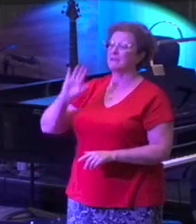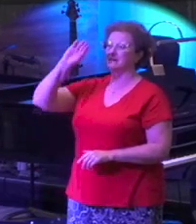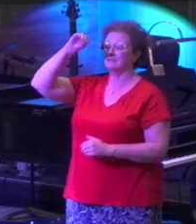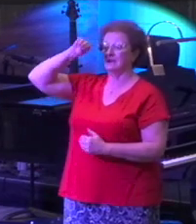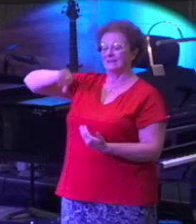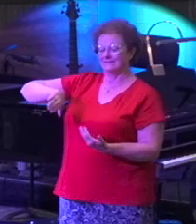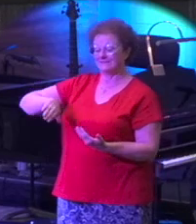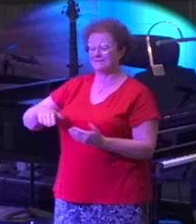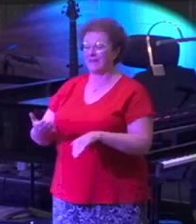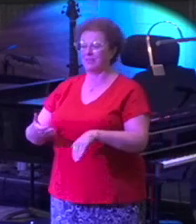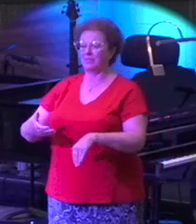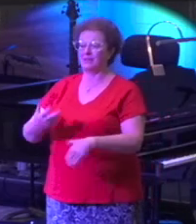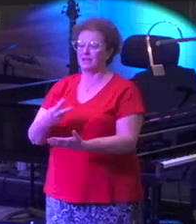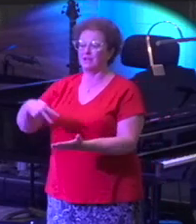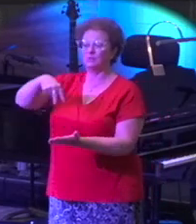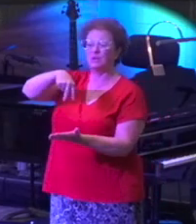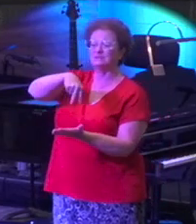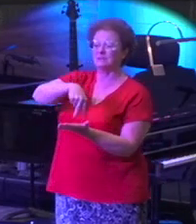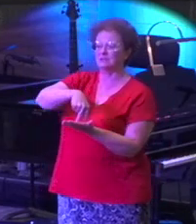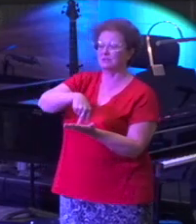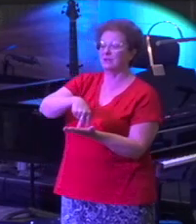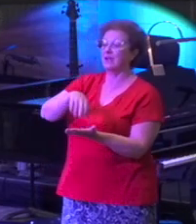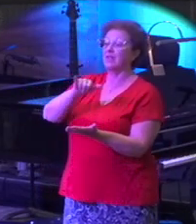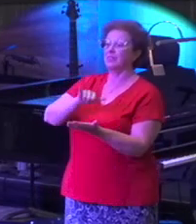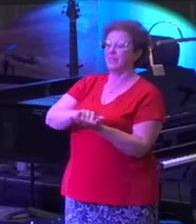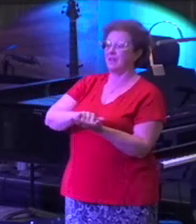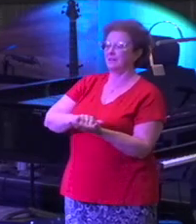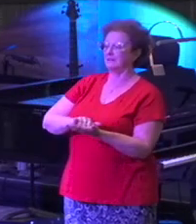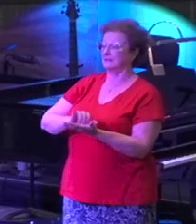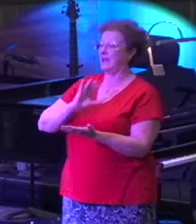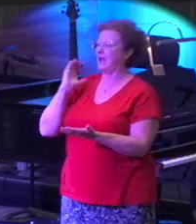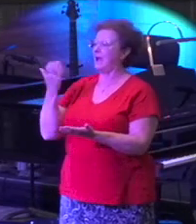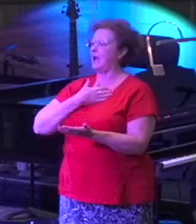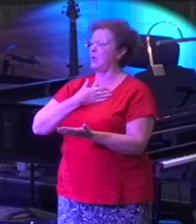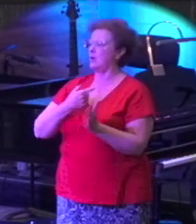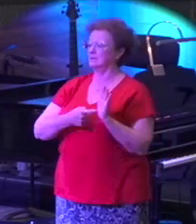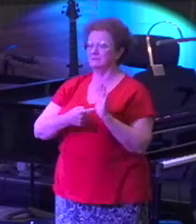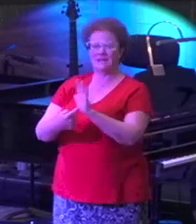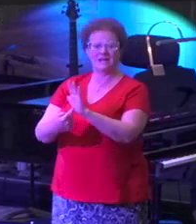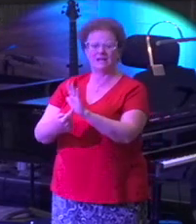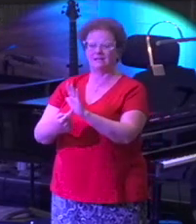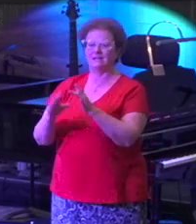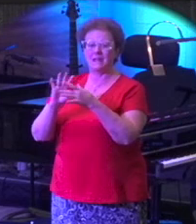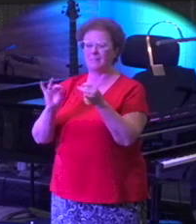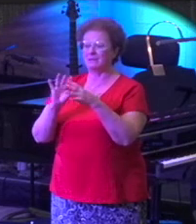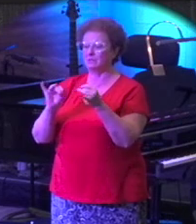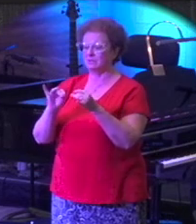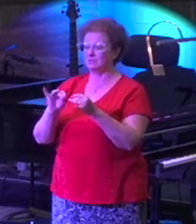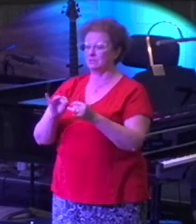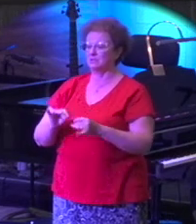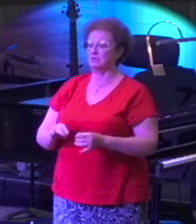and resurrection. That's your sign. That's the message. If you're looking for anything else, or if anybody